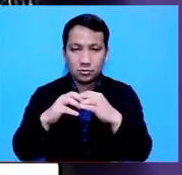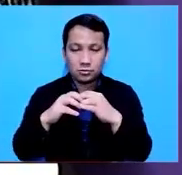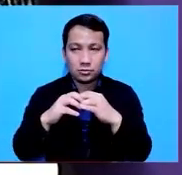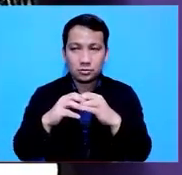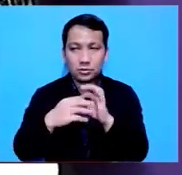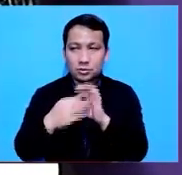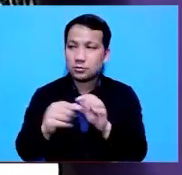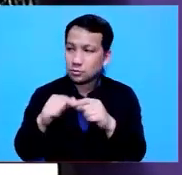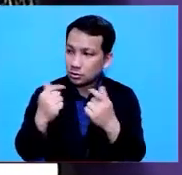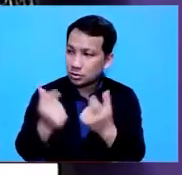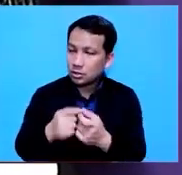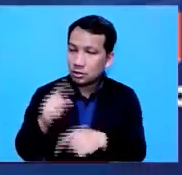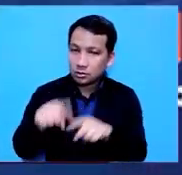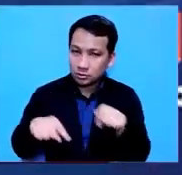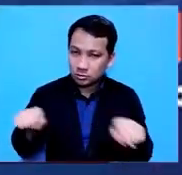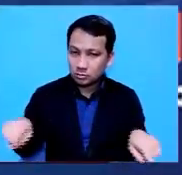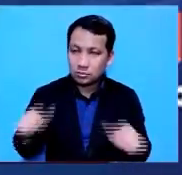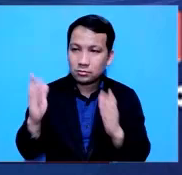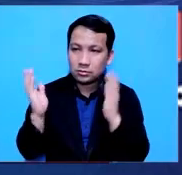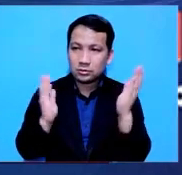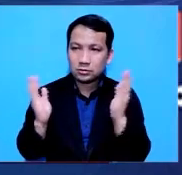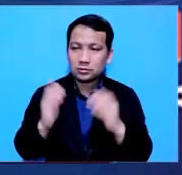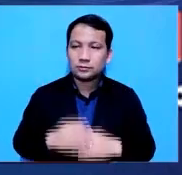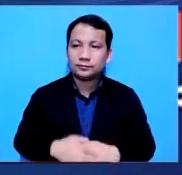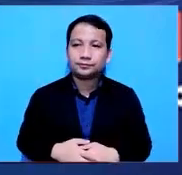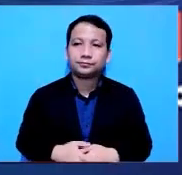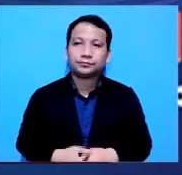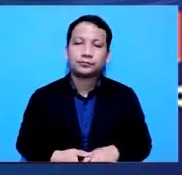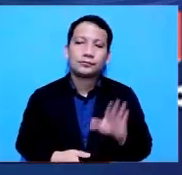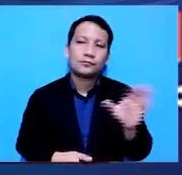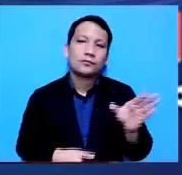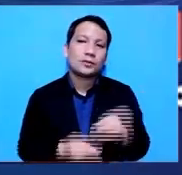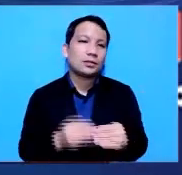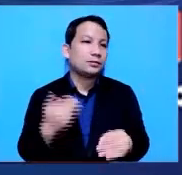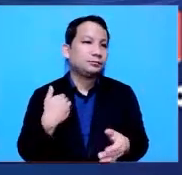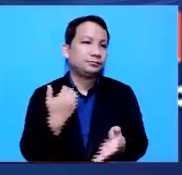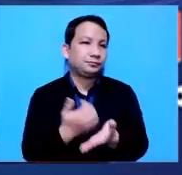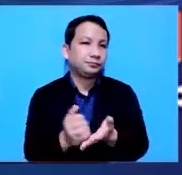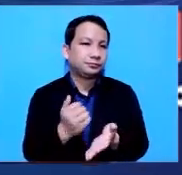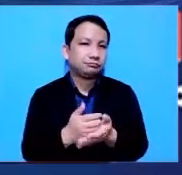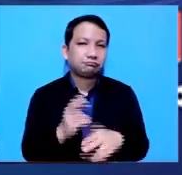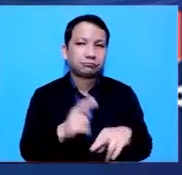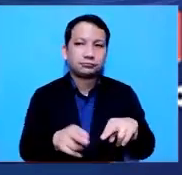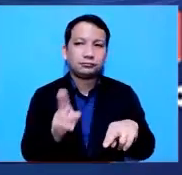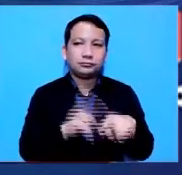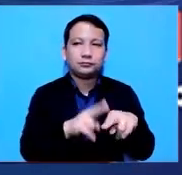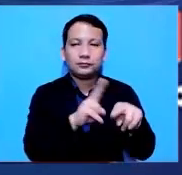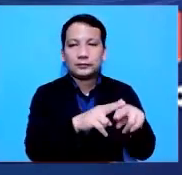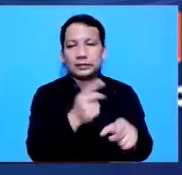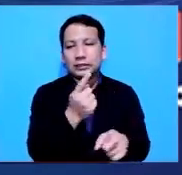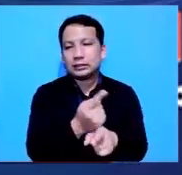and other services. The rule is we cannot spend more than what Congress has appropriated.